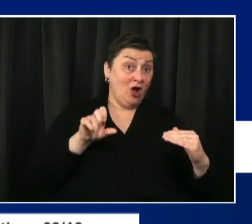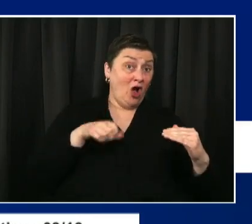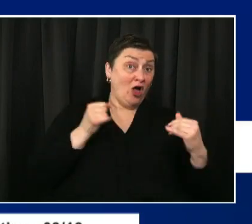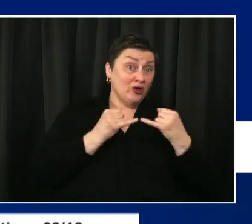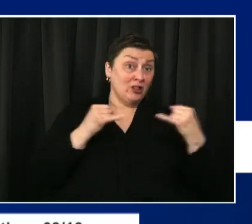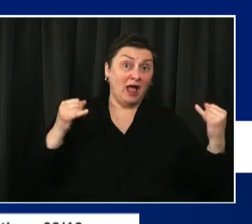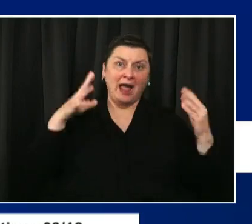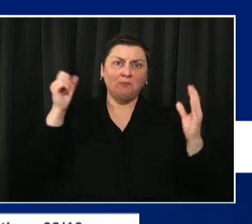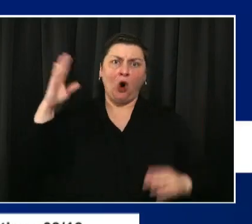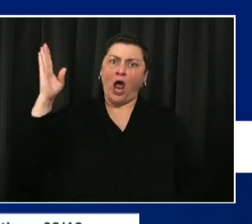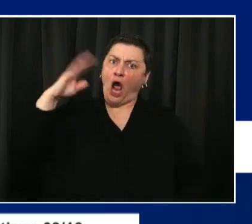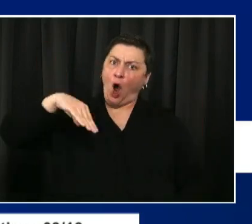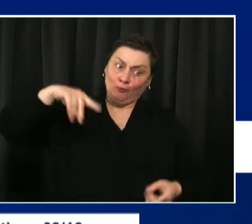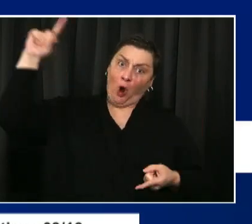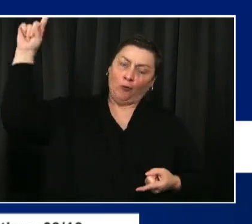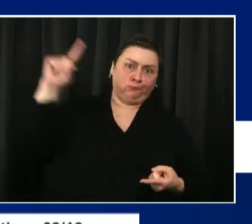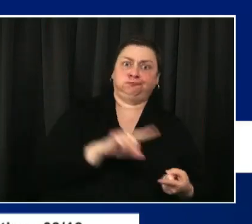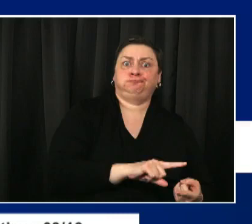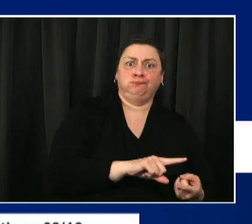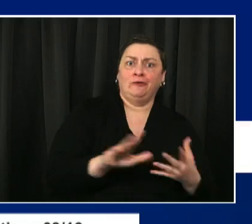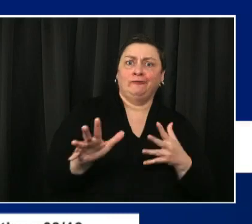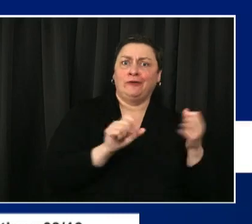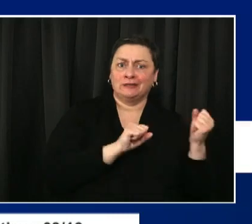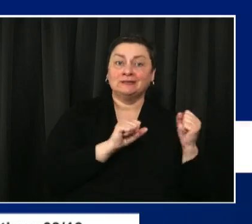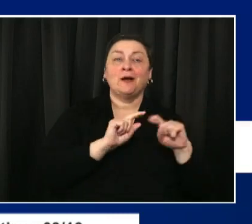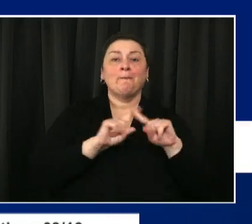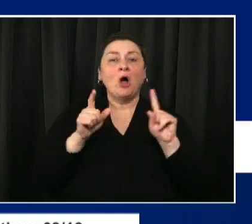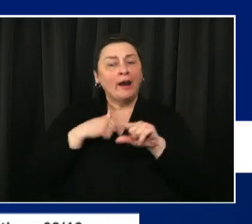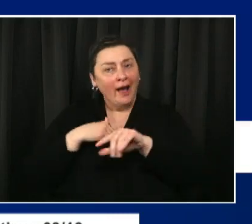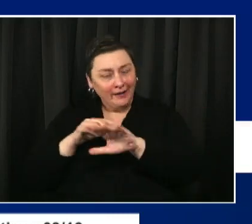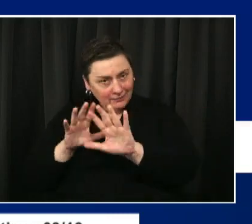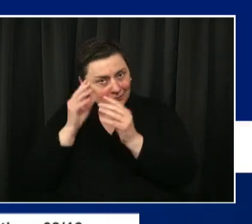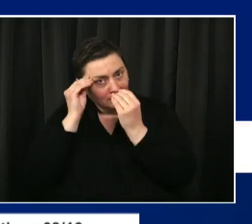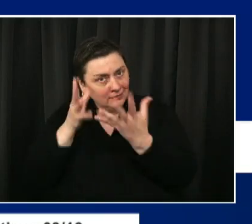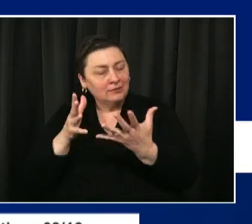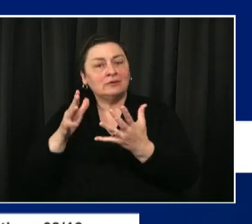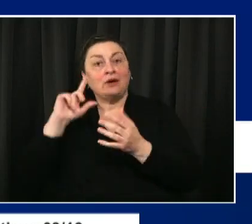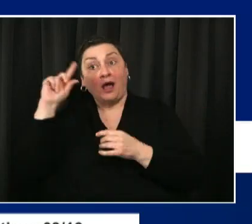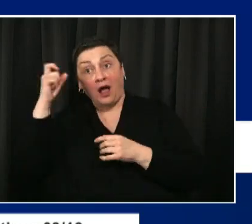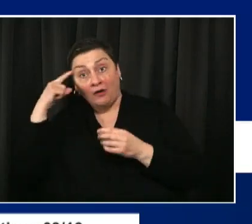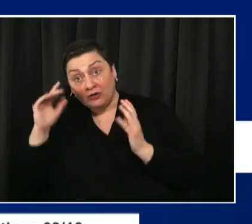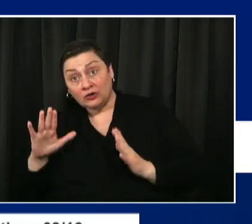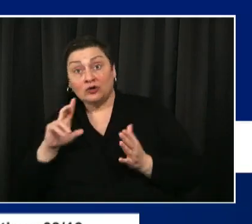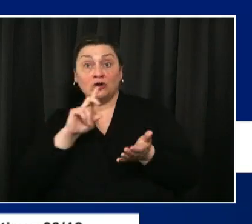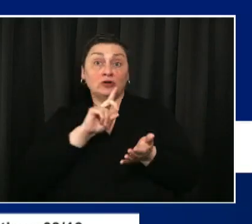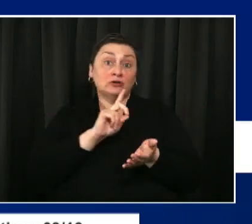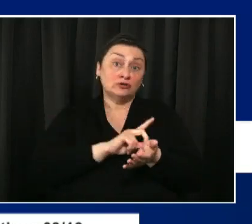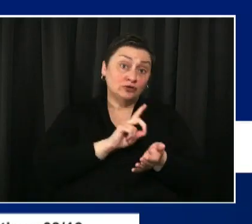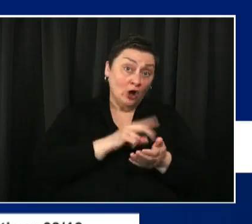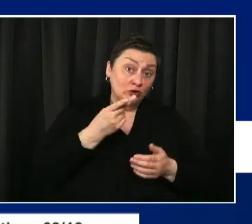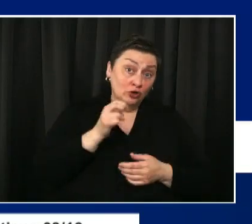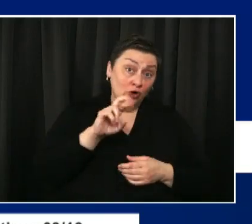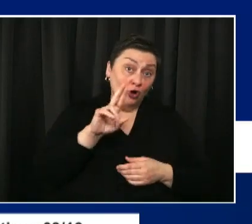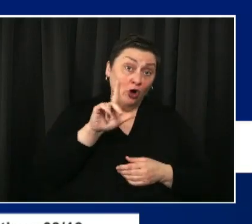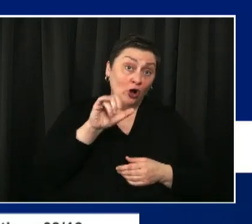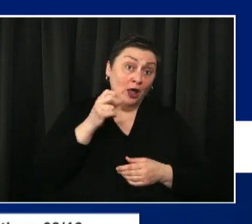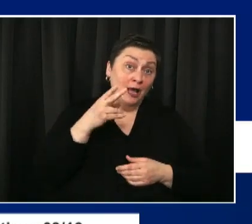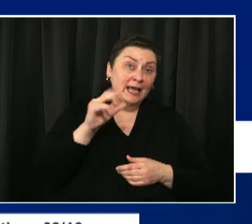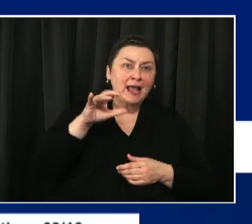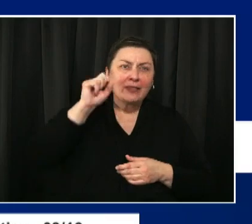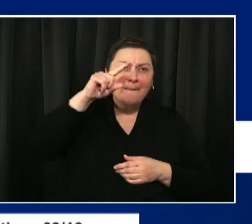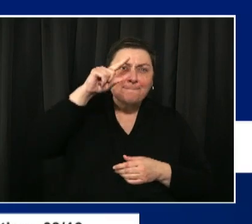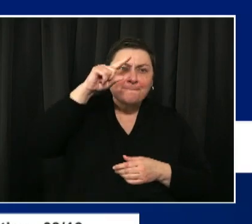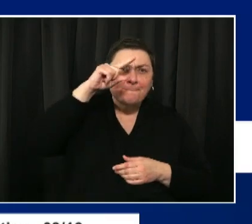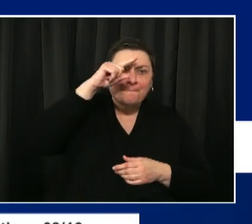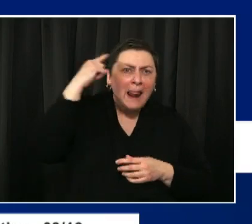is the point for caution is what both the governor and Dr. Herlihy discussed, that tipping up of the black, the